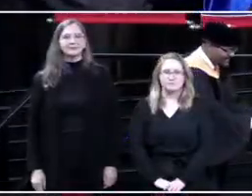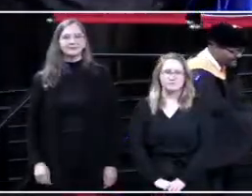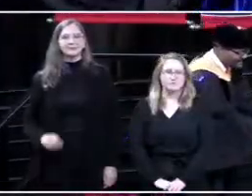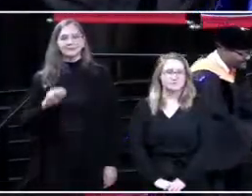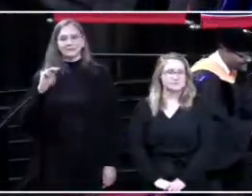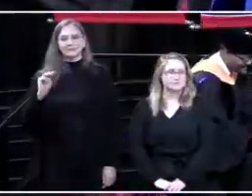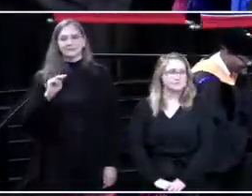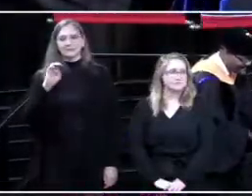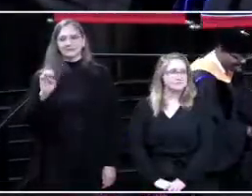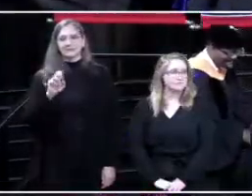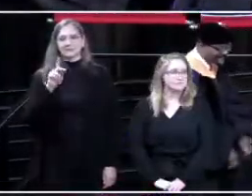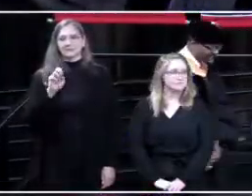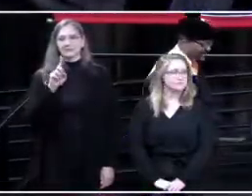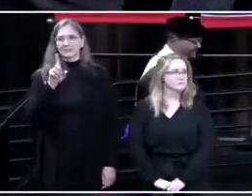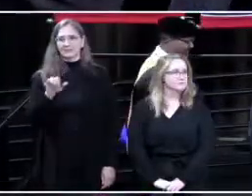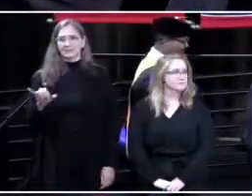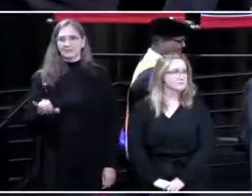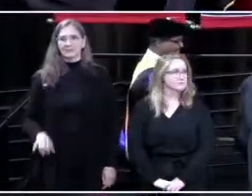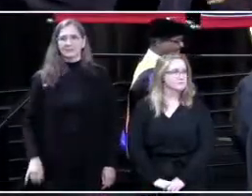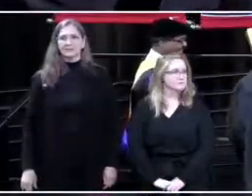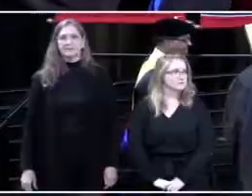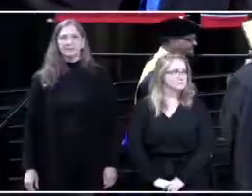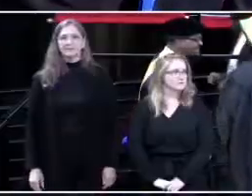Michael Earl Kelly.